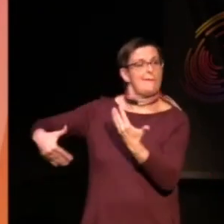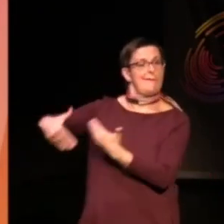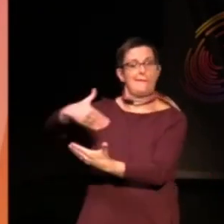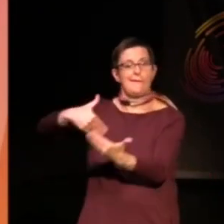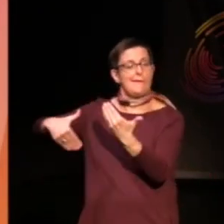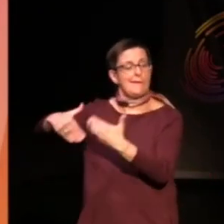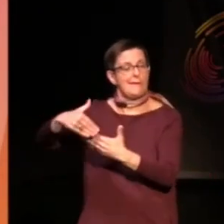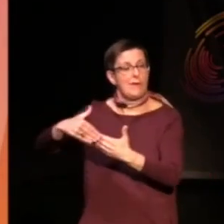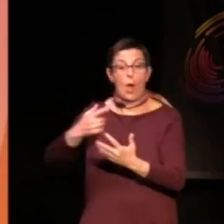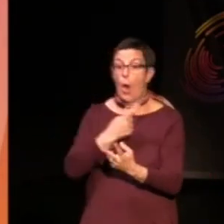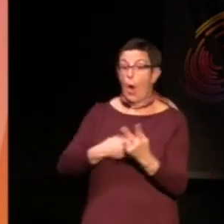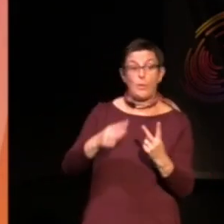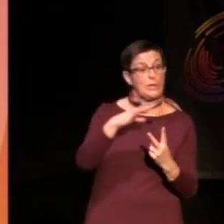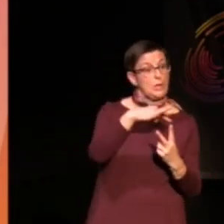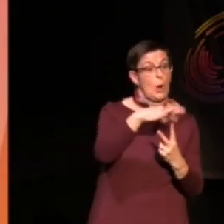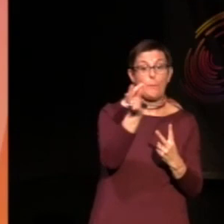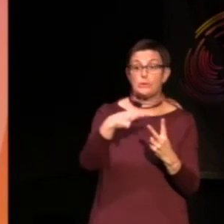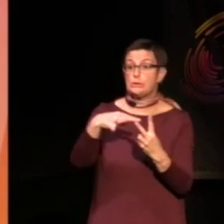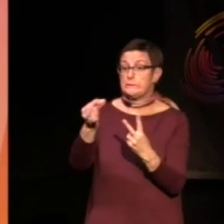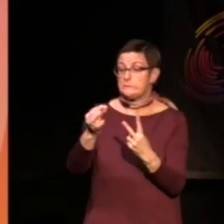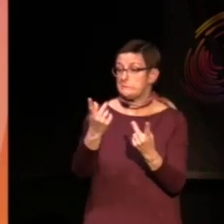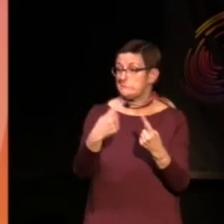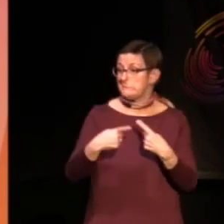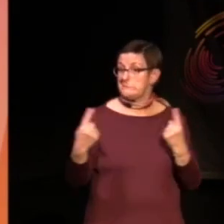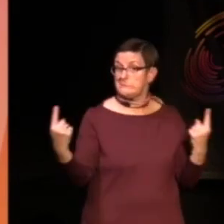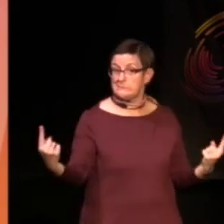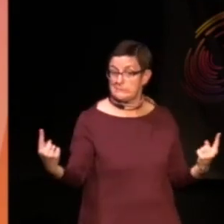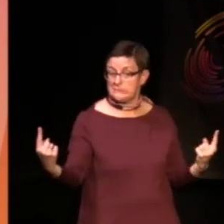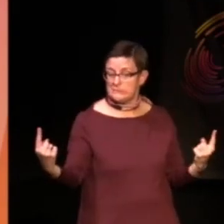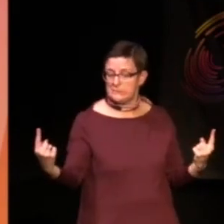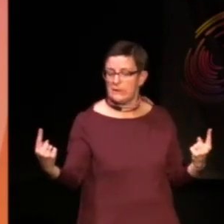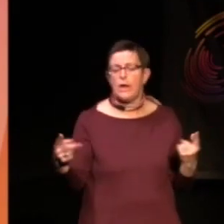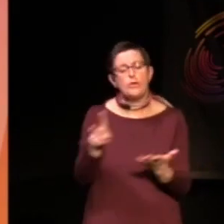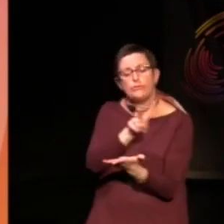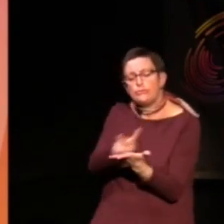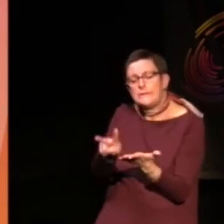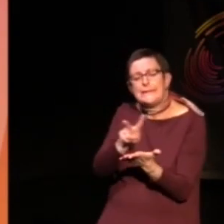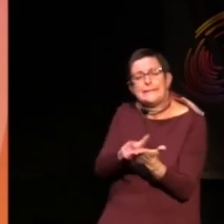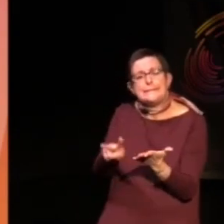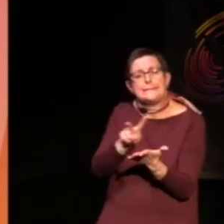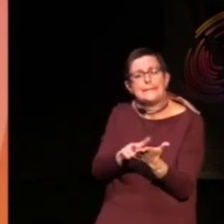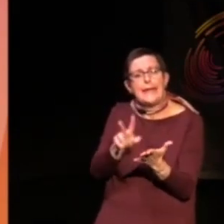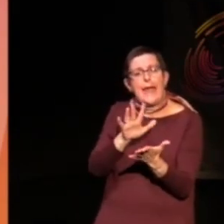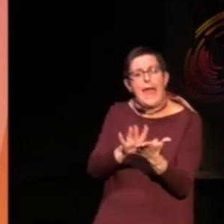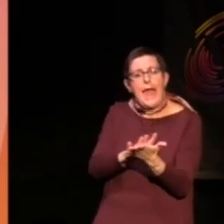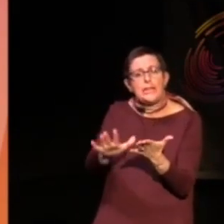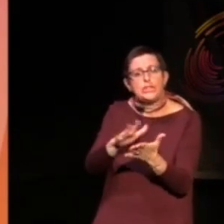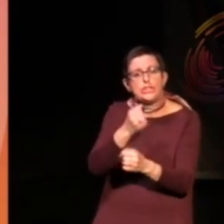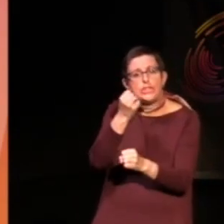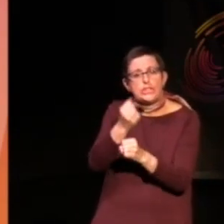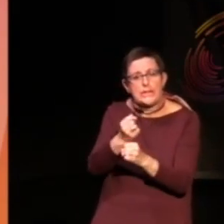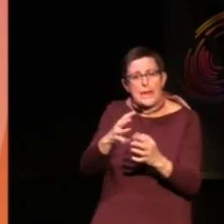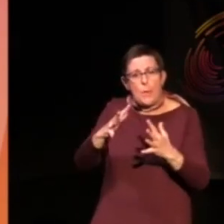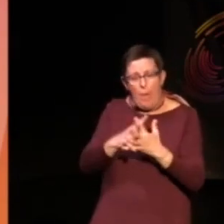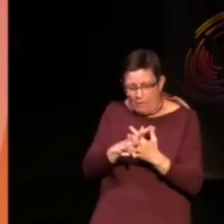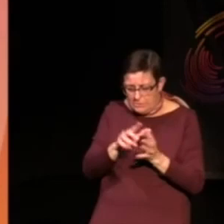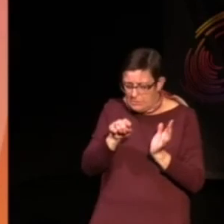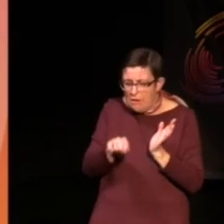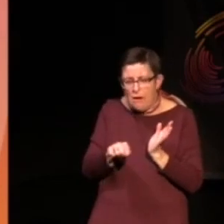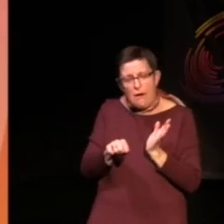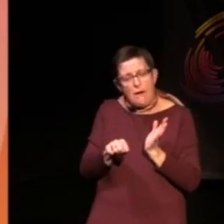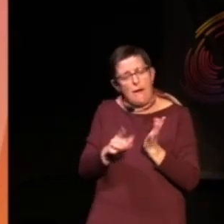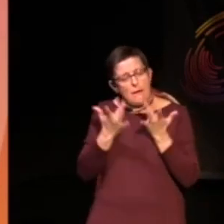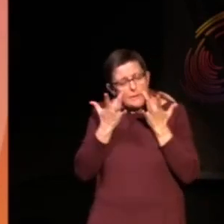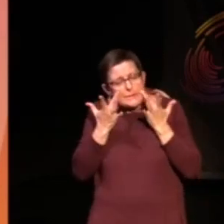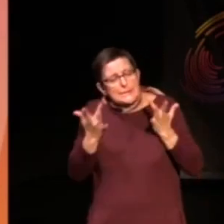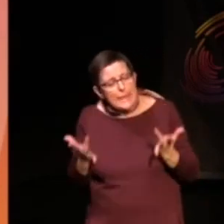the only two options they tell us. But when we read H.G. Wells, he demonstrates deftly that it is possible